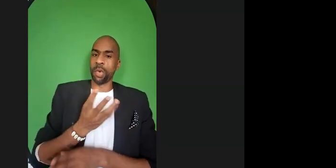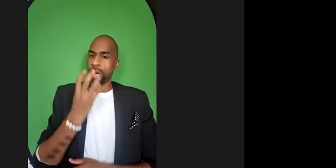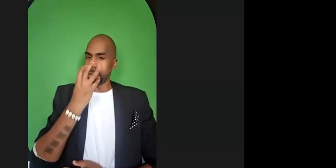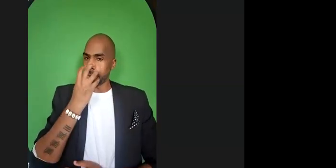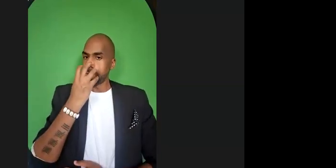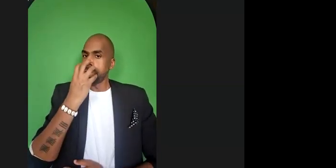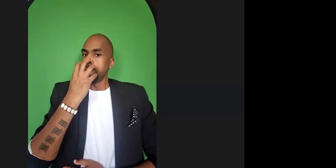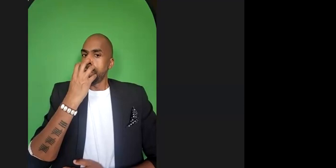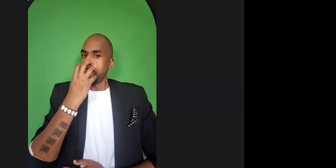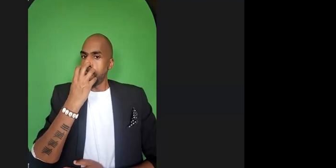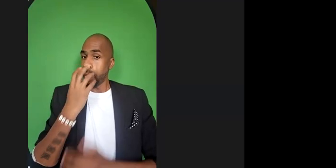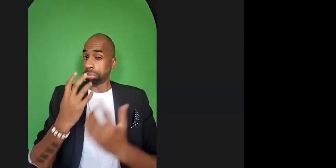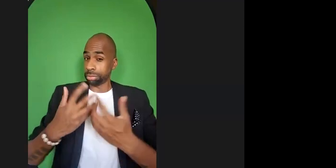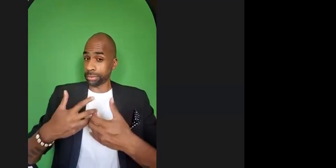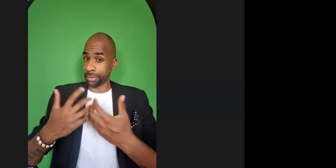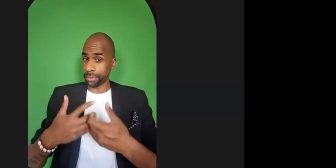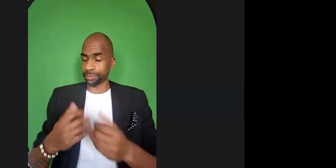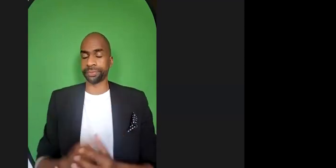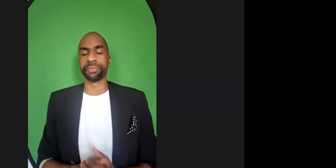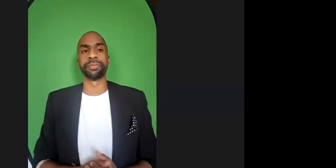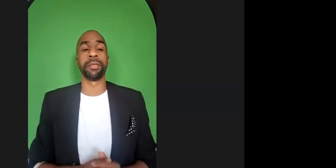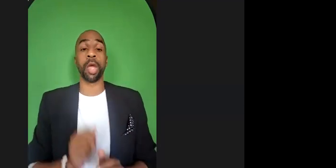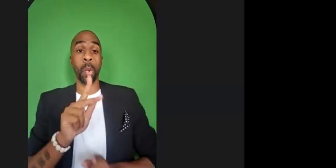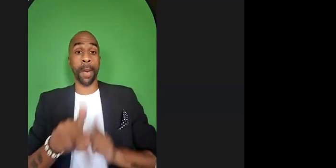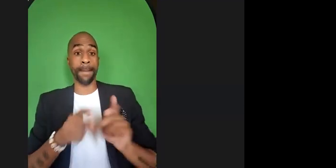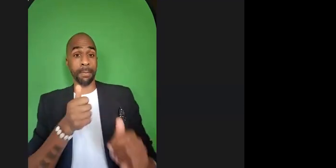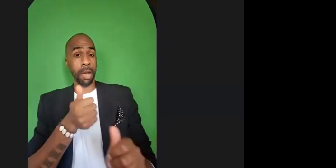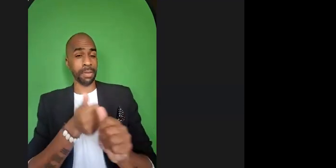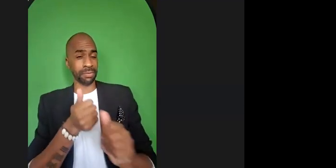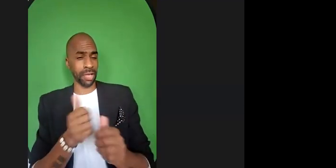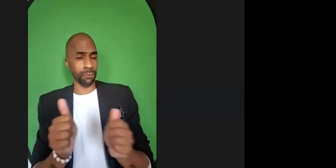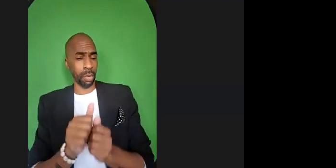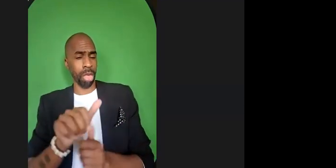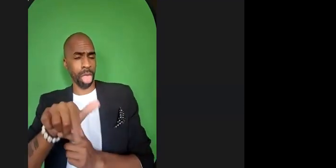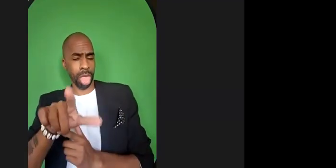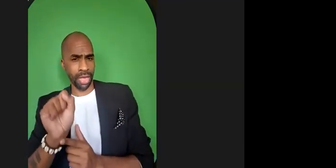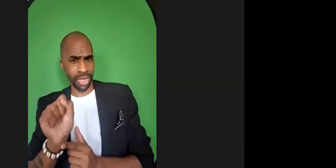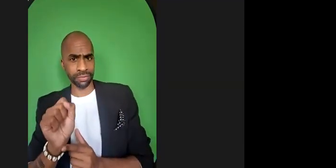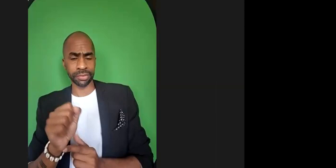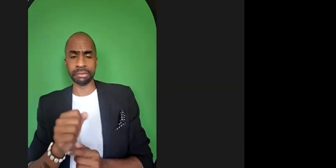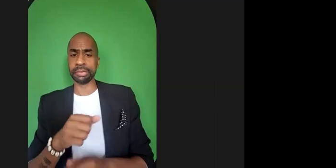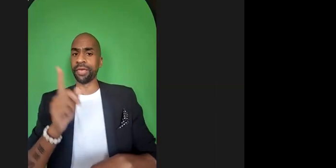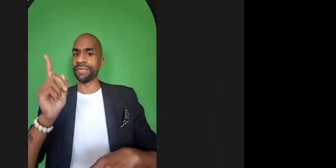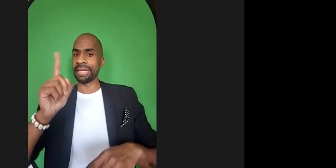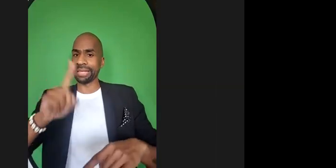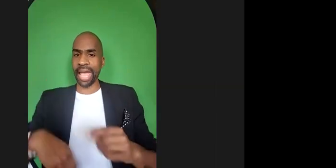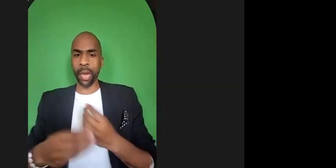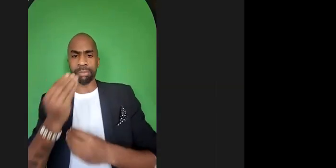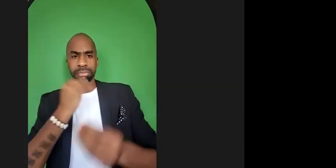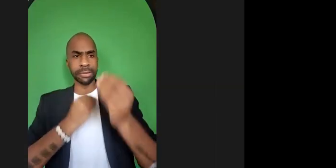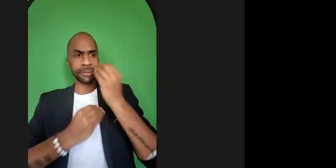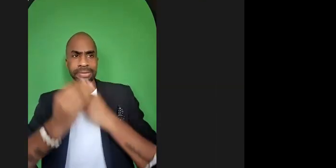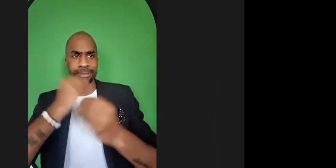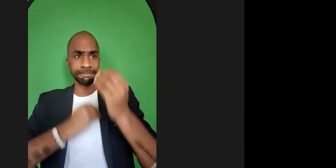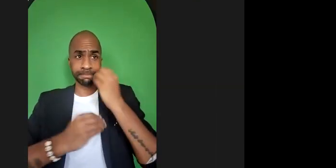when people with ALS are unable to sort of keep up with and be able to ingest as many calories as